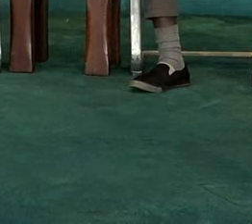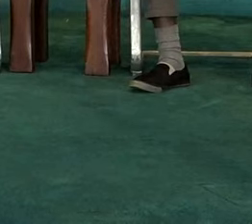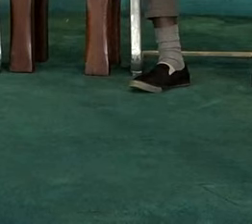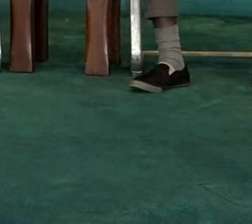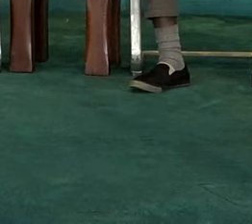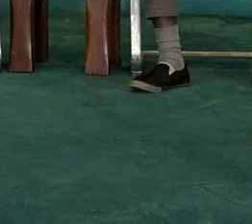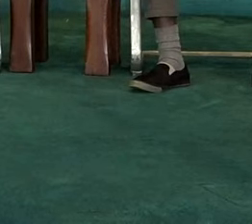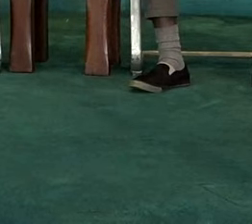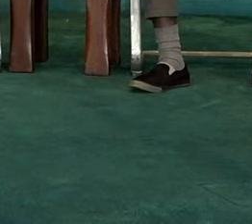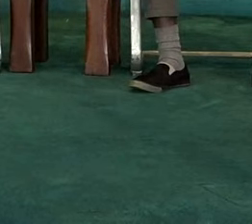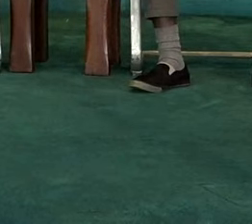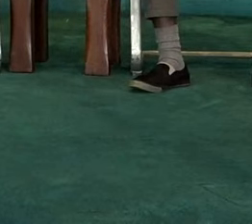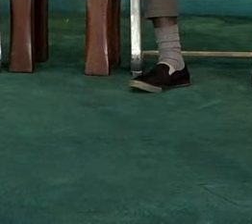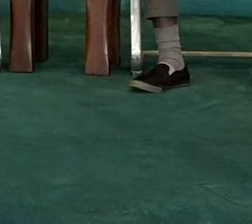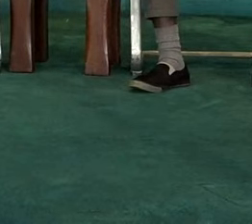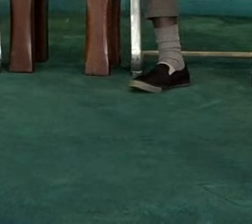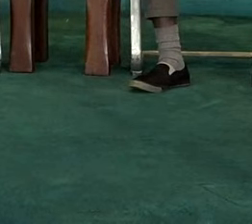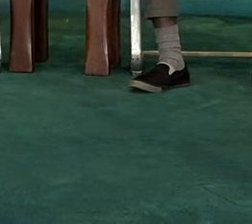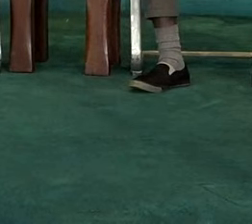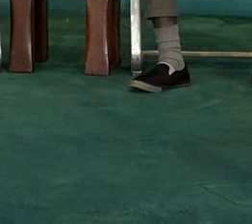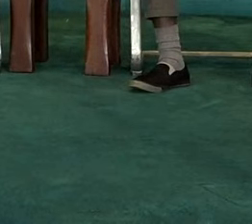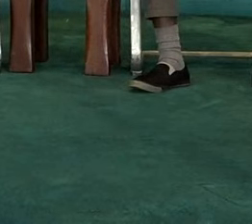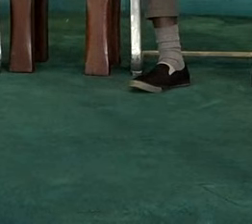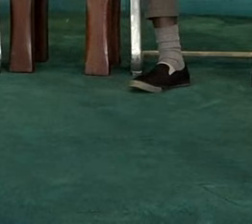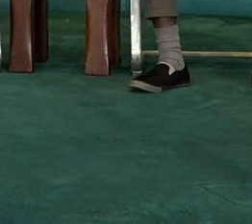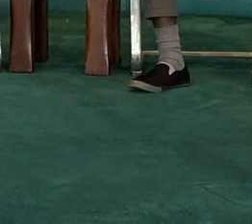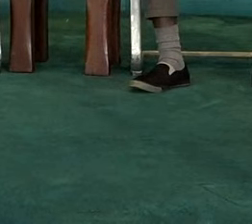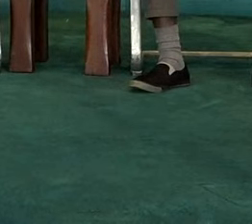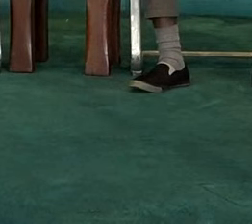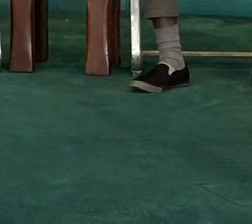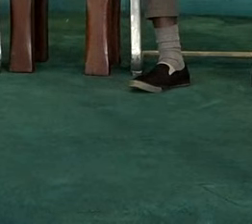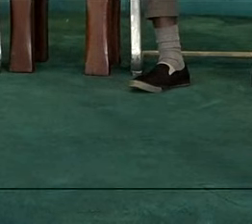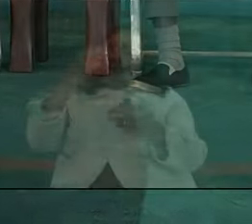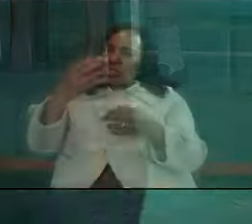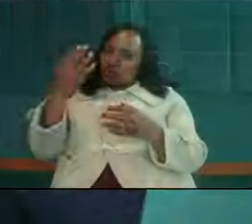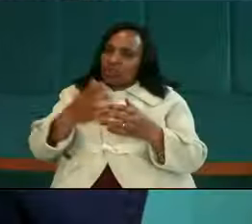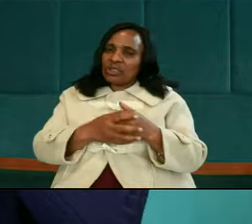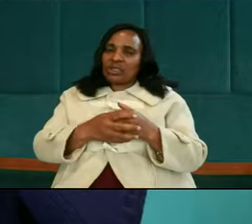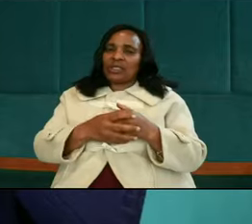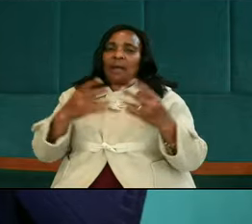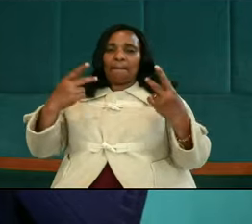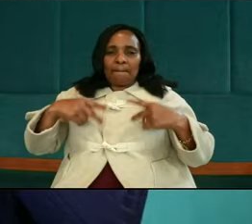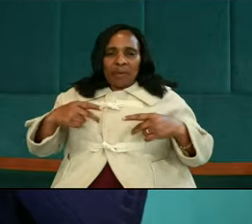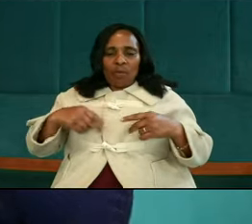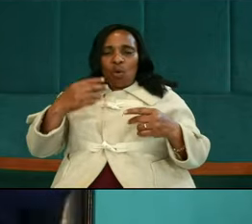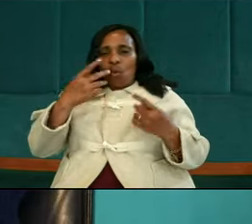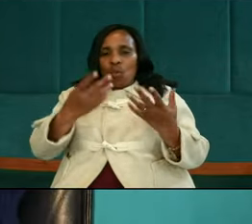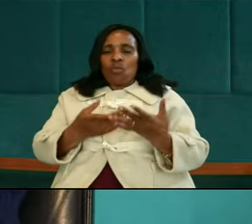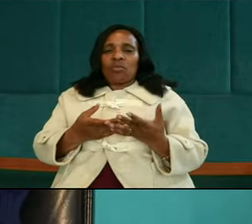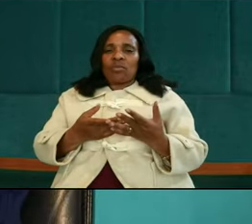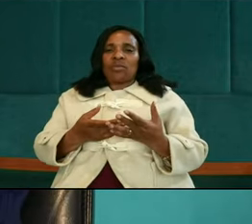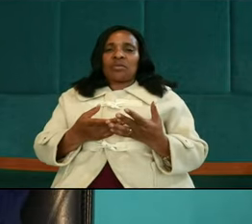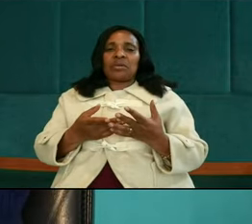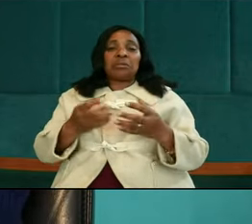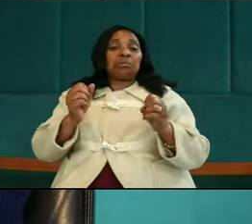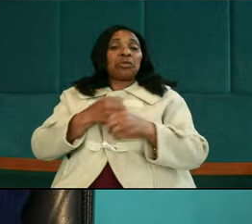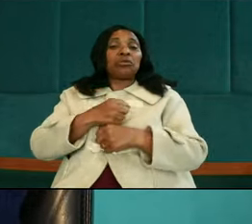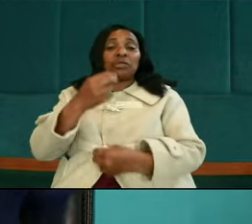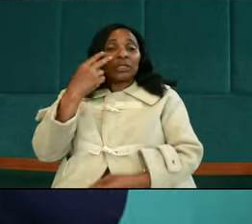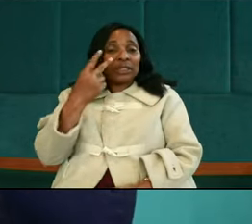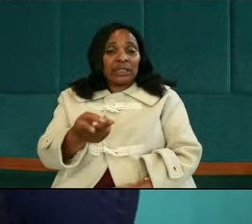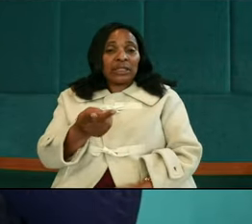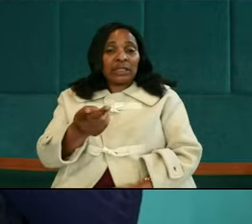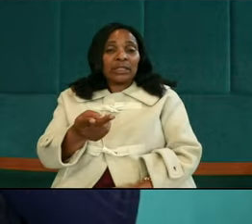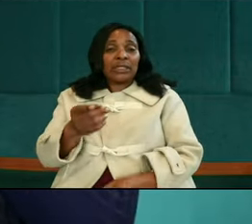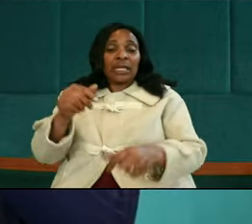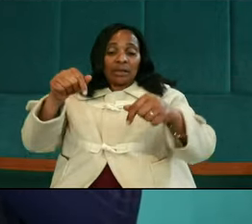us. And as it strikes me is that there are always people with whom, though you may not be able to see it, mm-hmm. like at